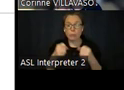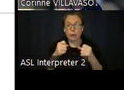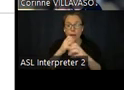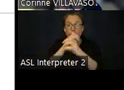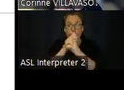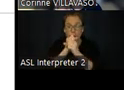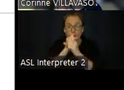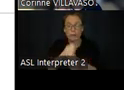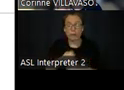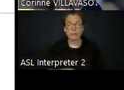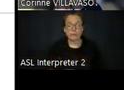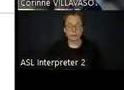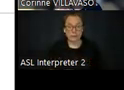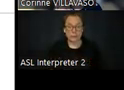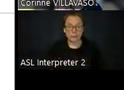previous